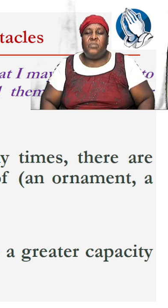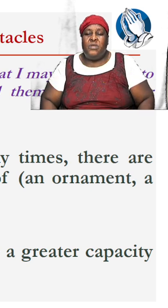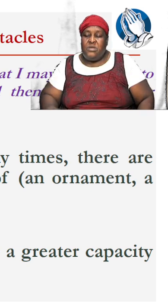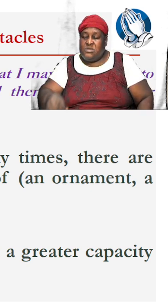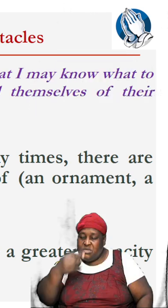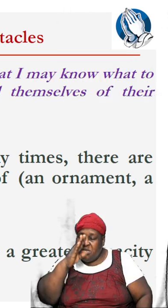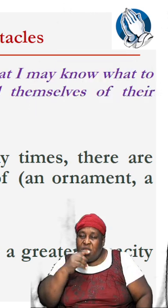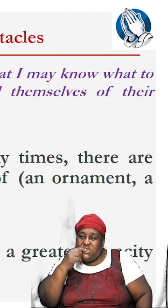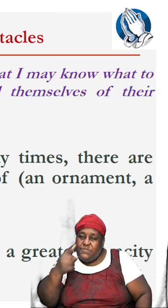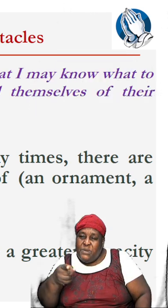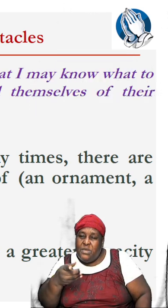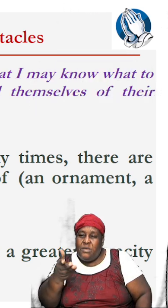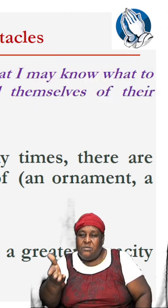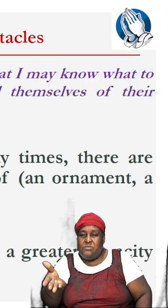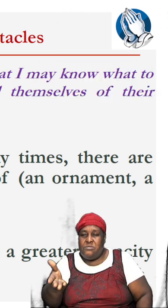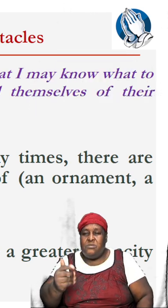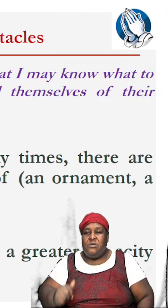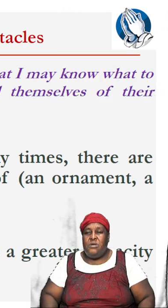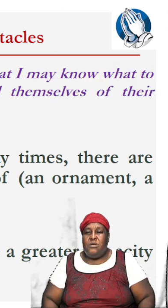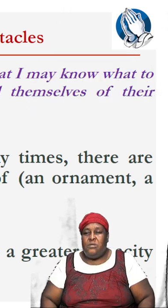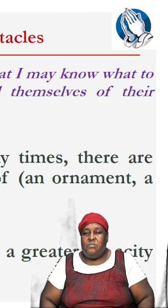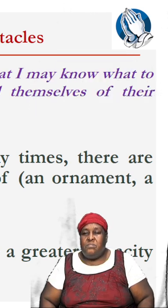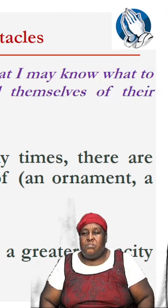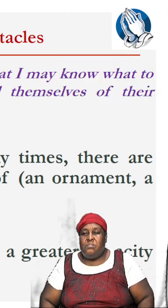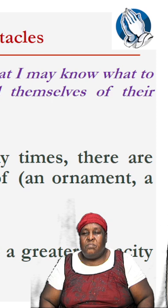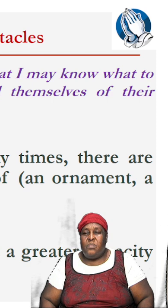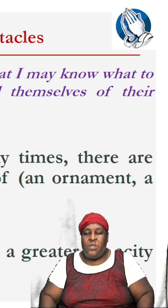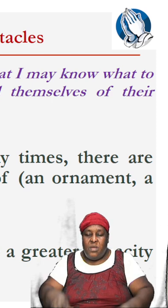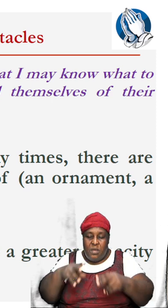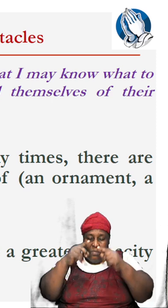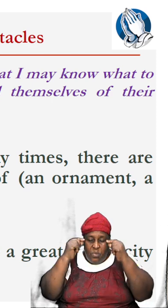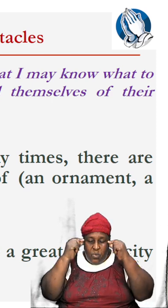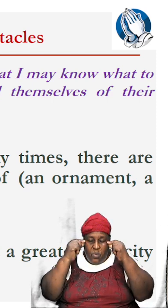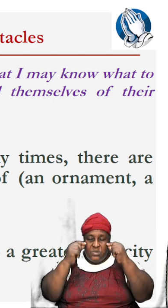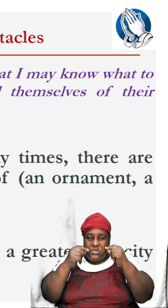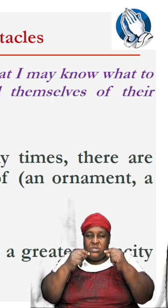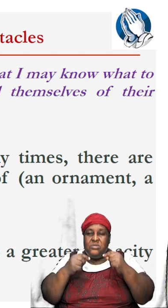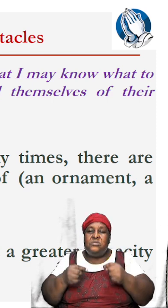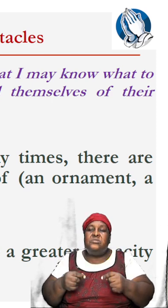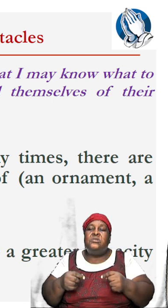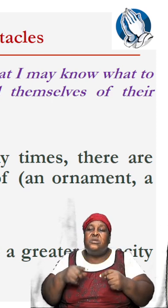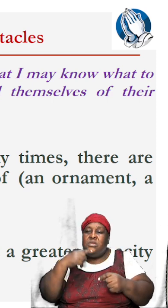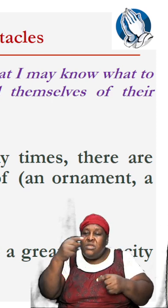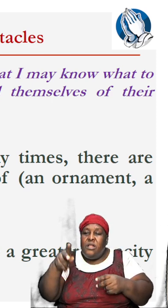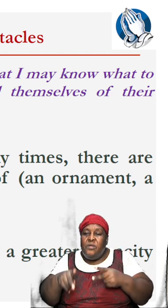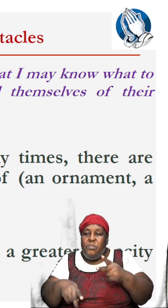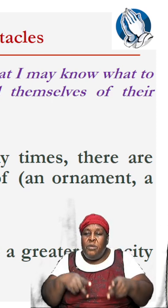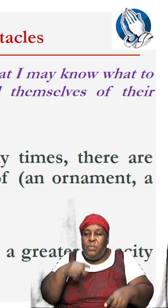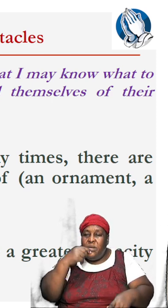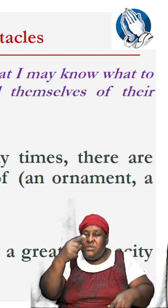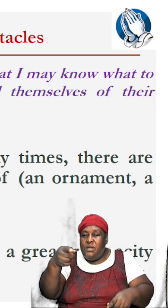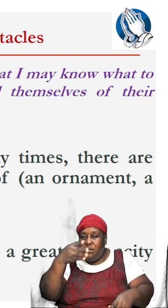to them, because they're saying, Moses, go back, and Moses said, God,